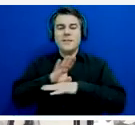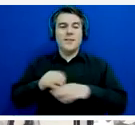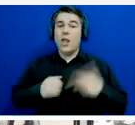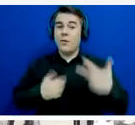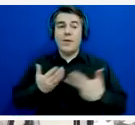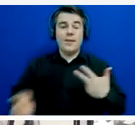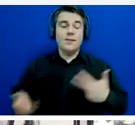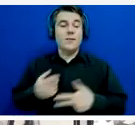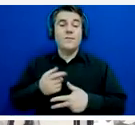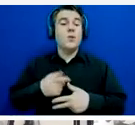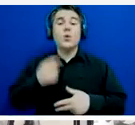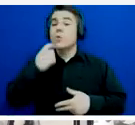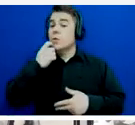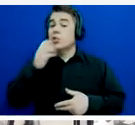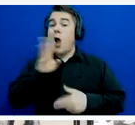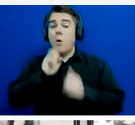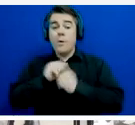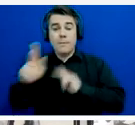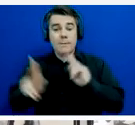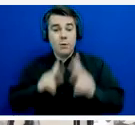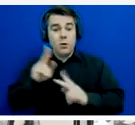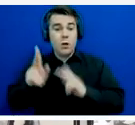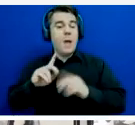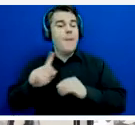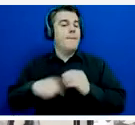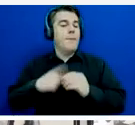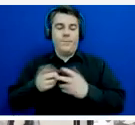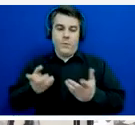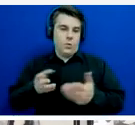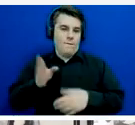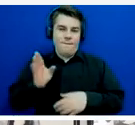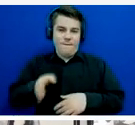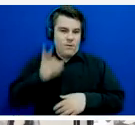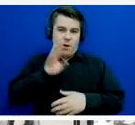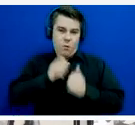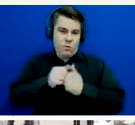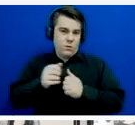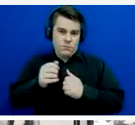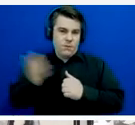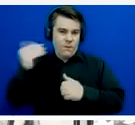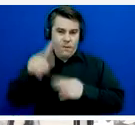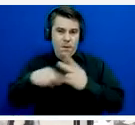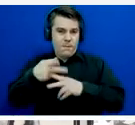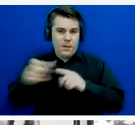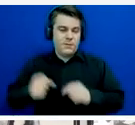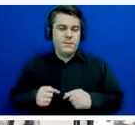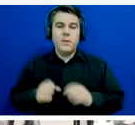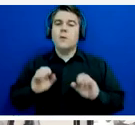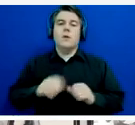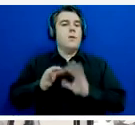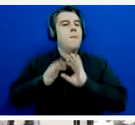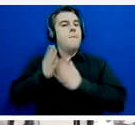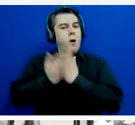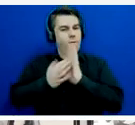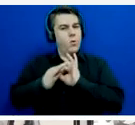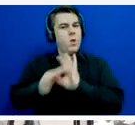1, you talk to people about that you've never talked to about Plexus. And this can be part of the relationship building